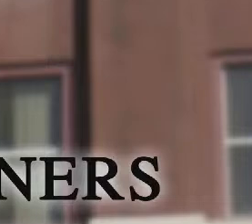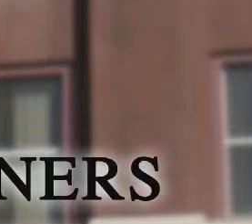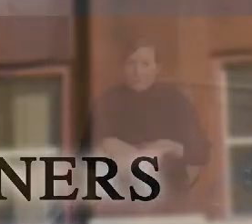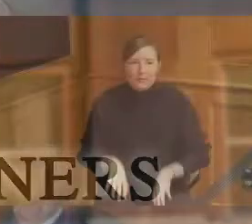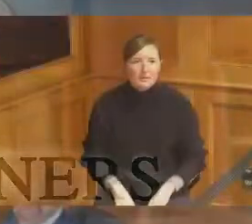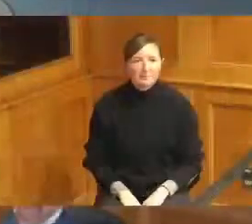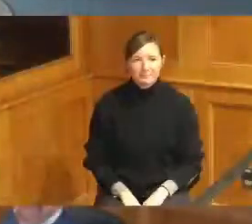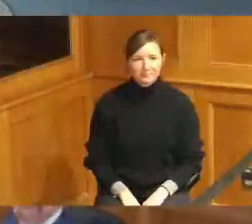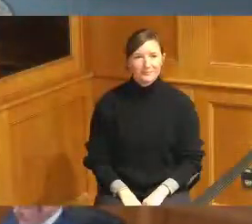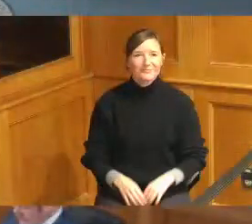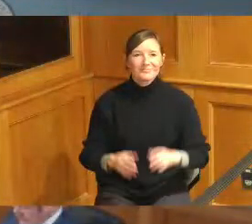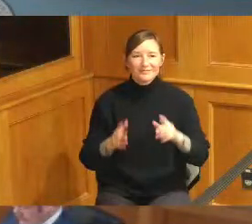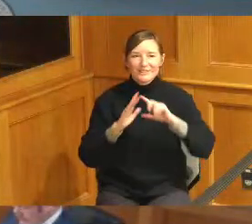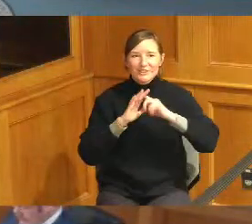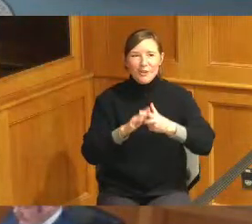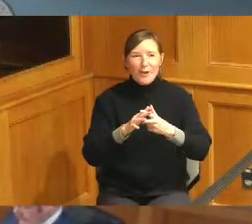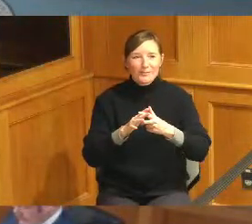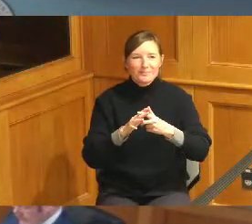All right, we're back.